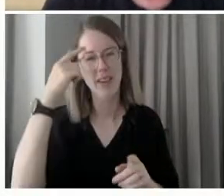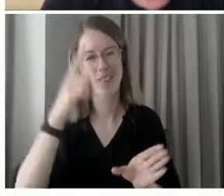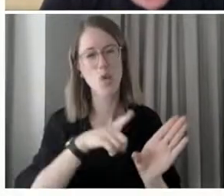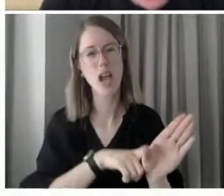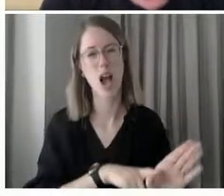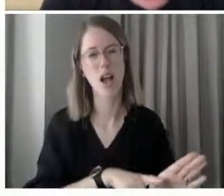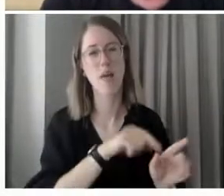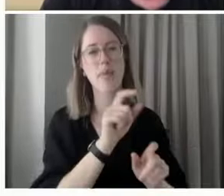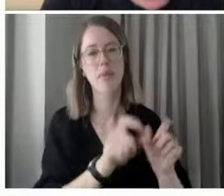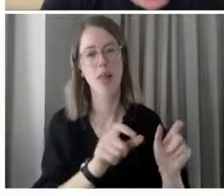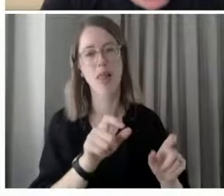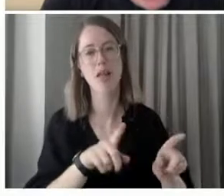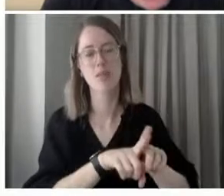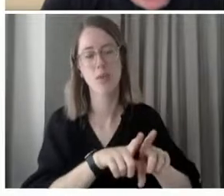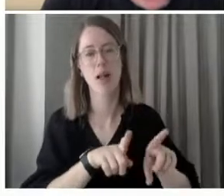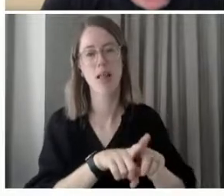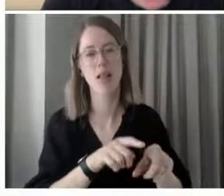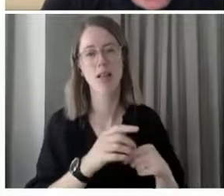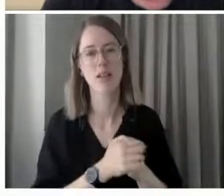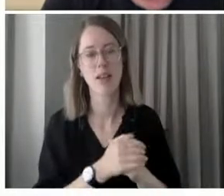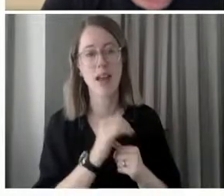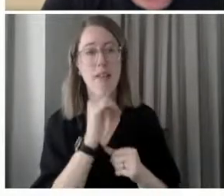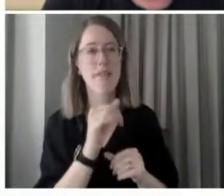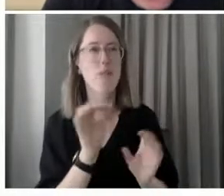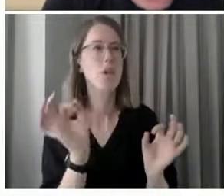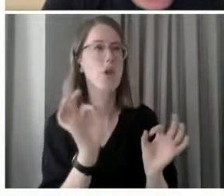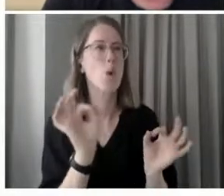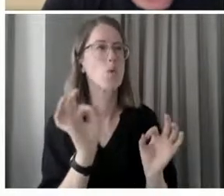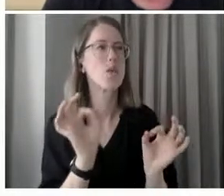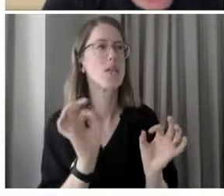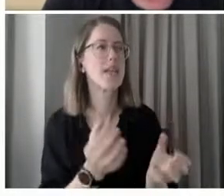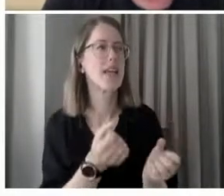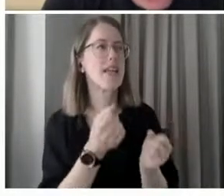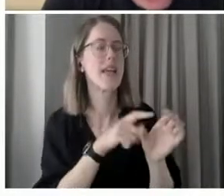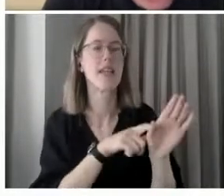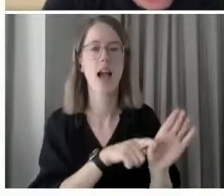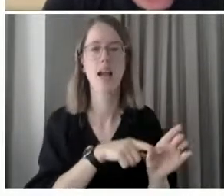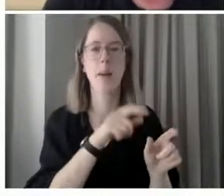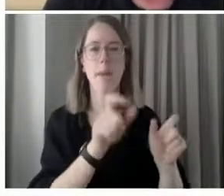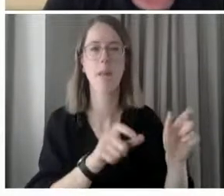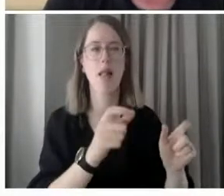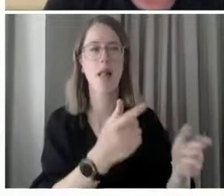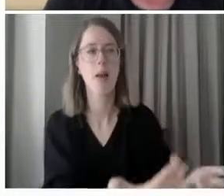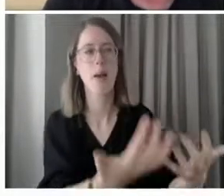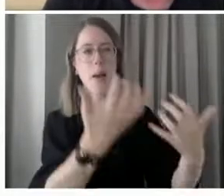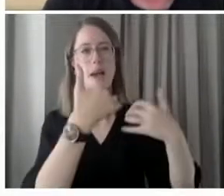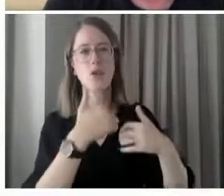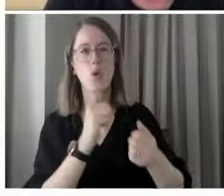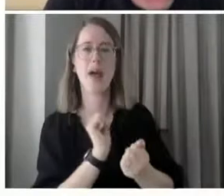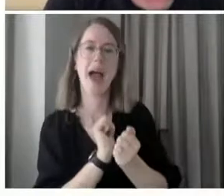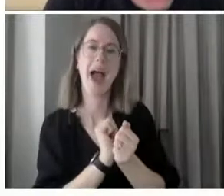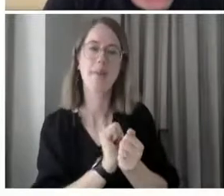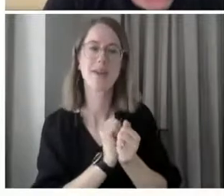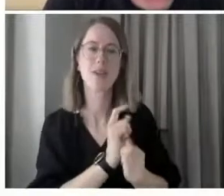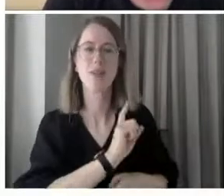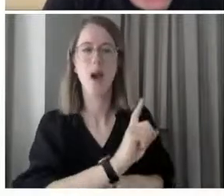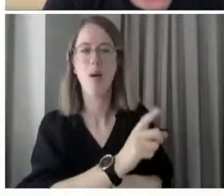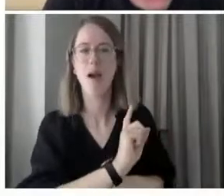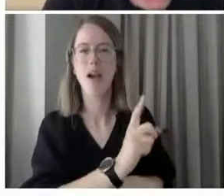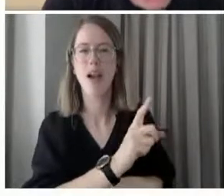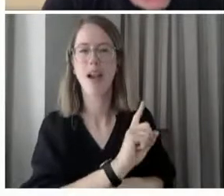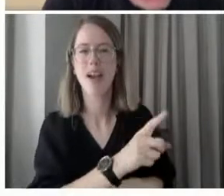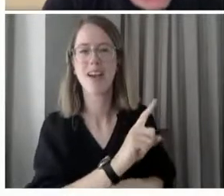audiences. If we don't get younger audiences into the habit of coming to these